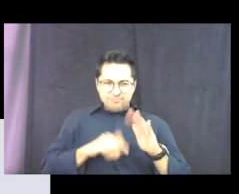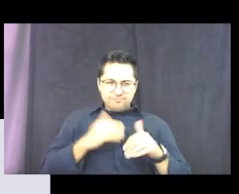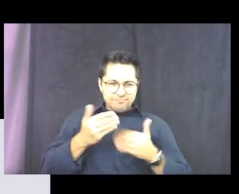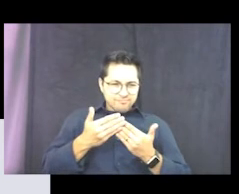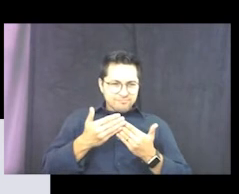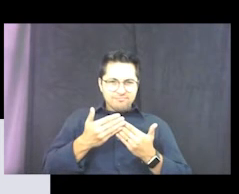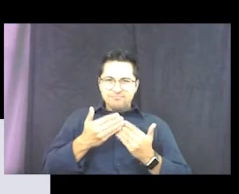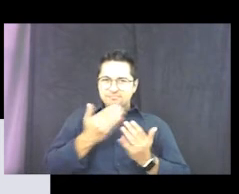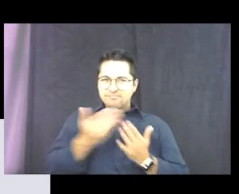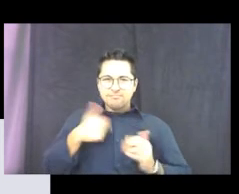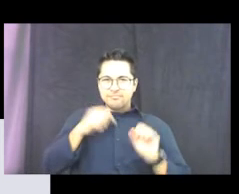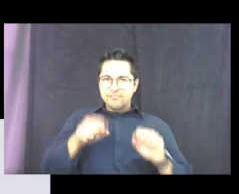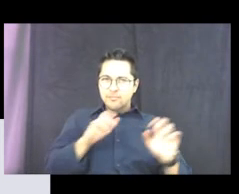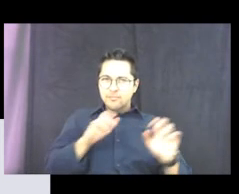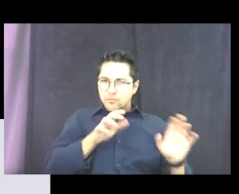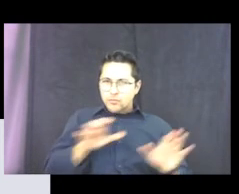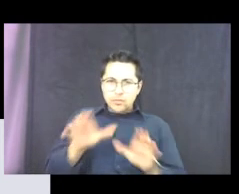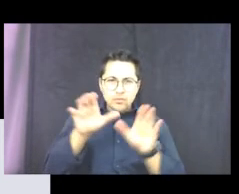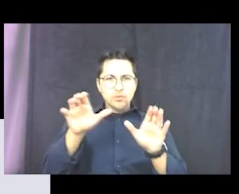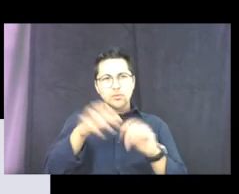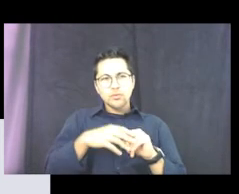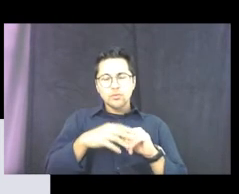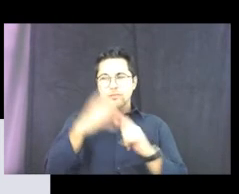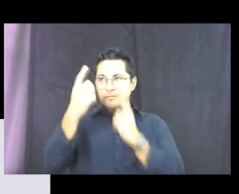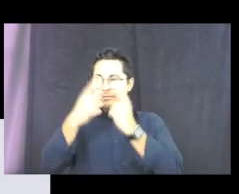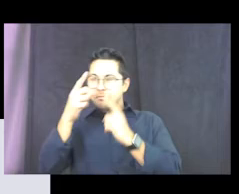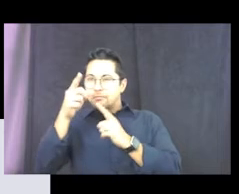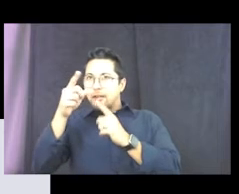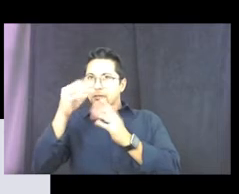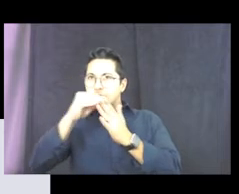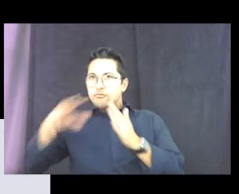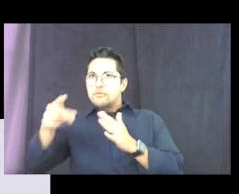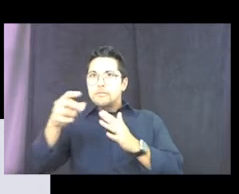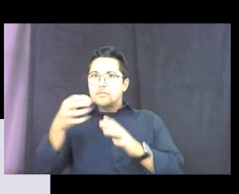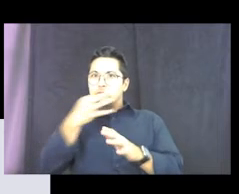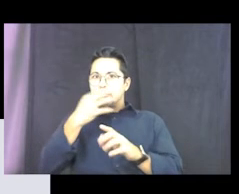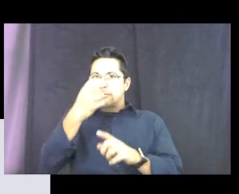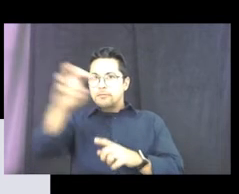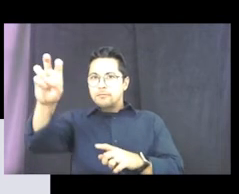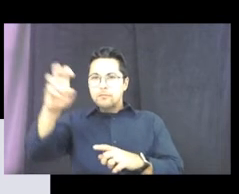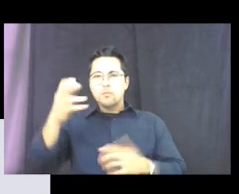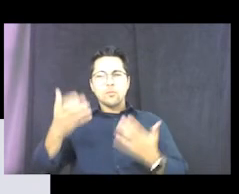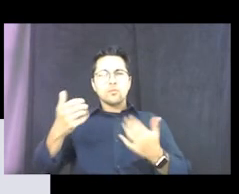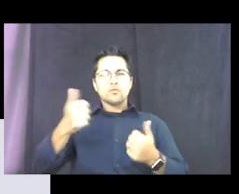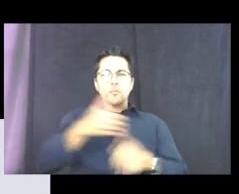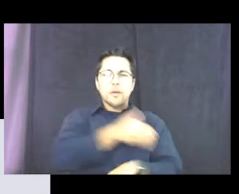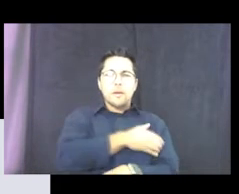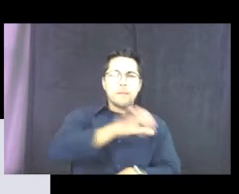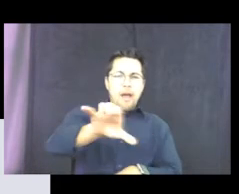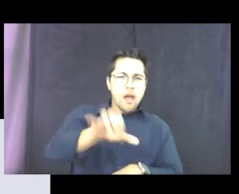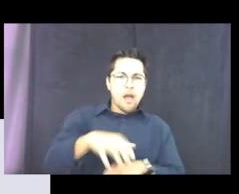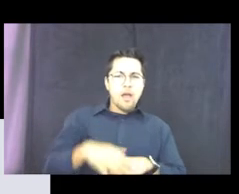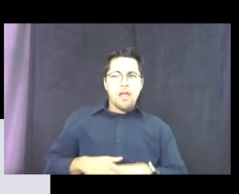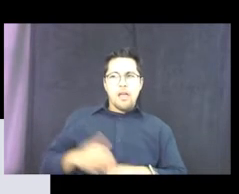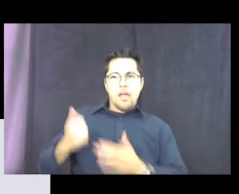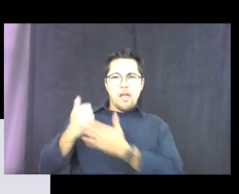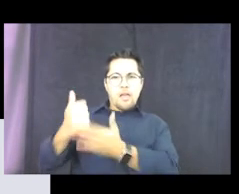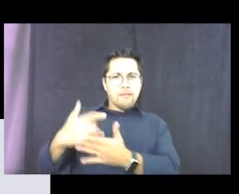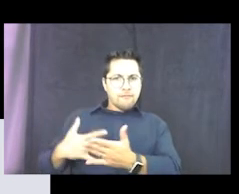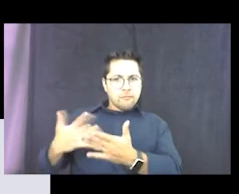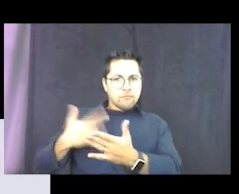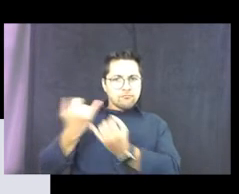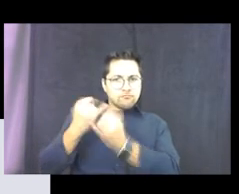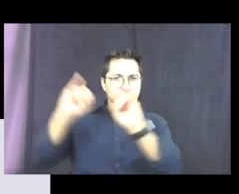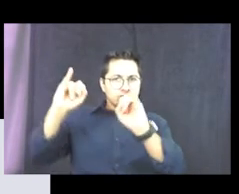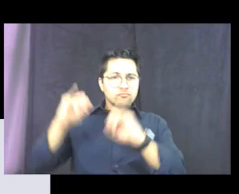that student at transition age, what would be empowering and facilitate independence?